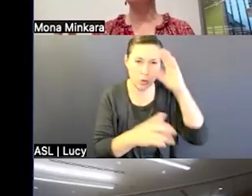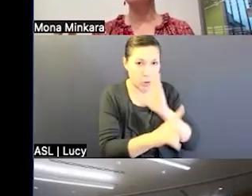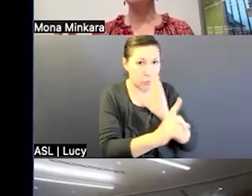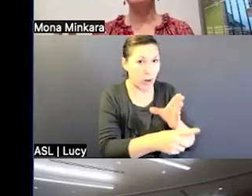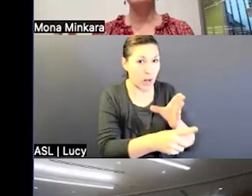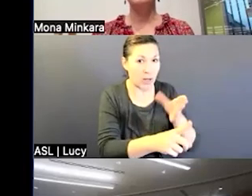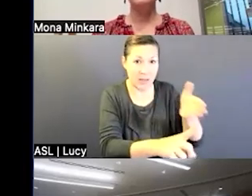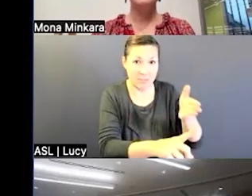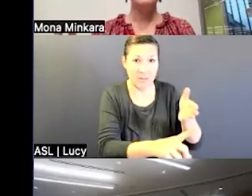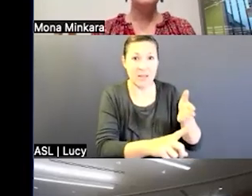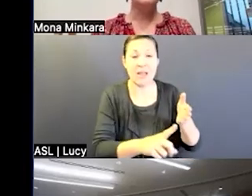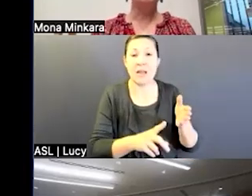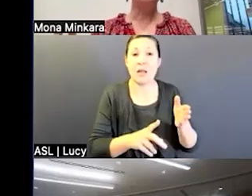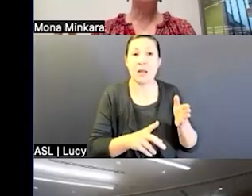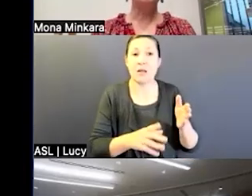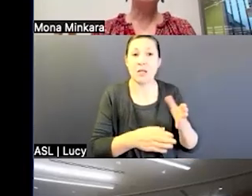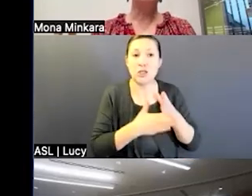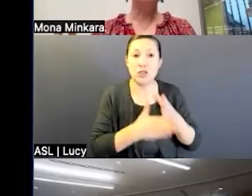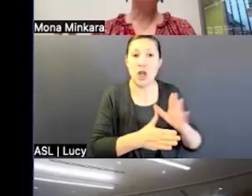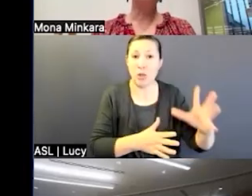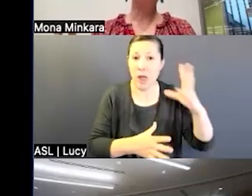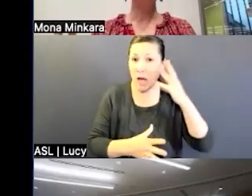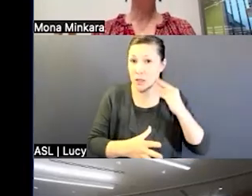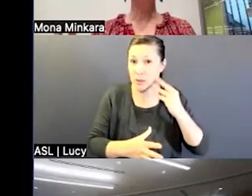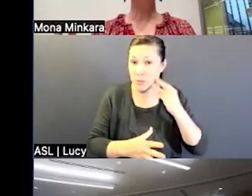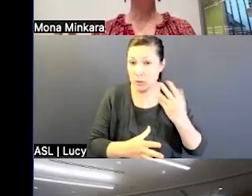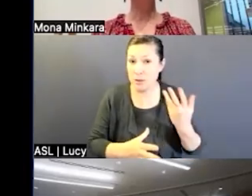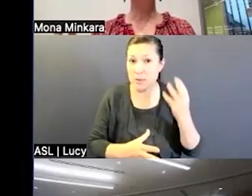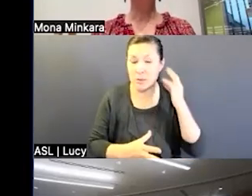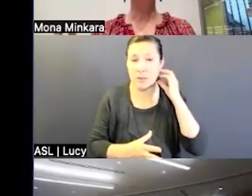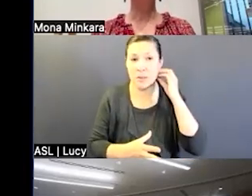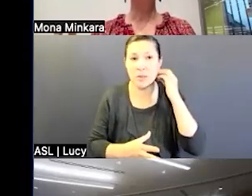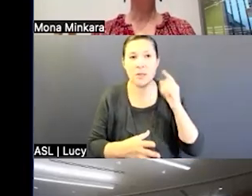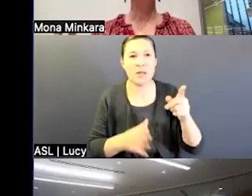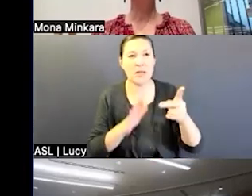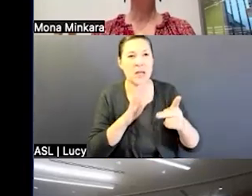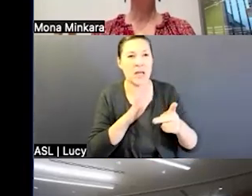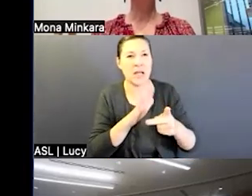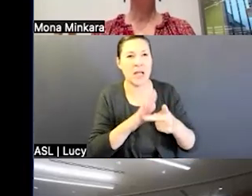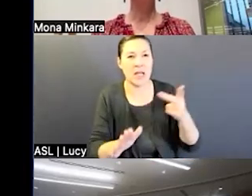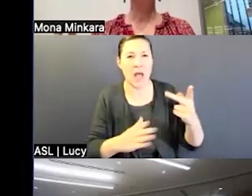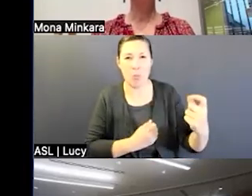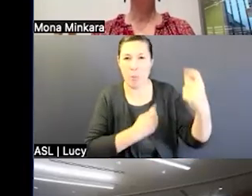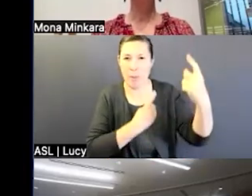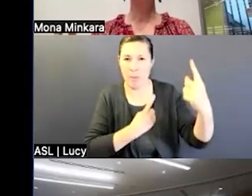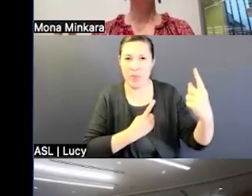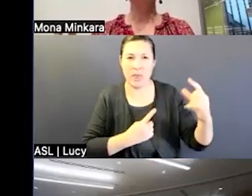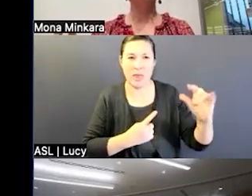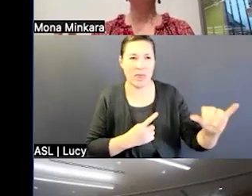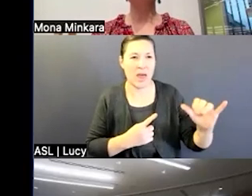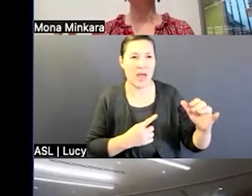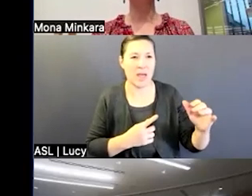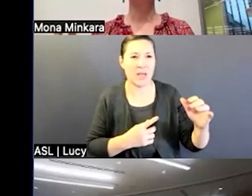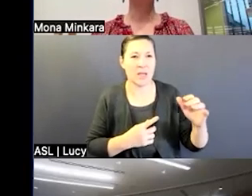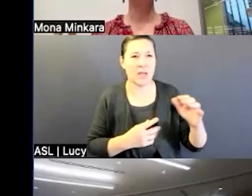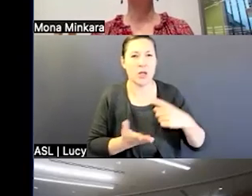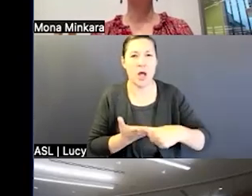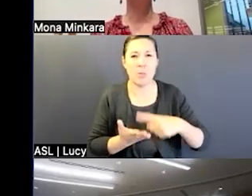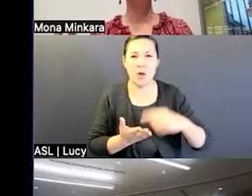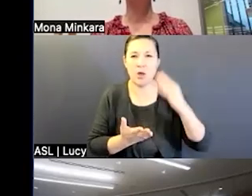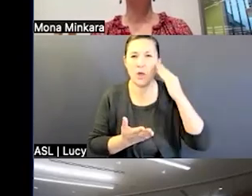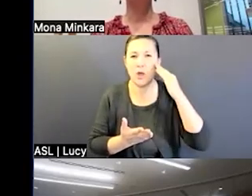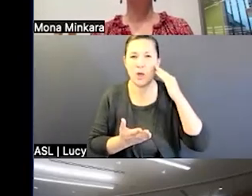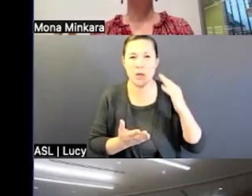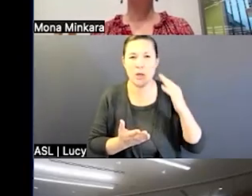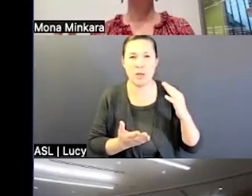sharing their experiences. So double empathy problem that was talked about is how, have you ever heard, person